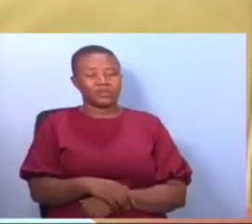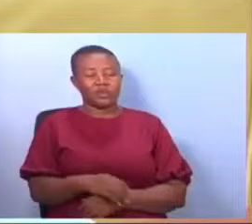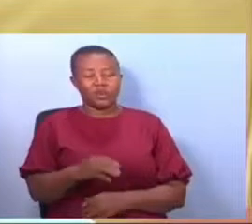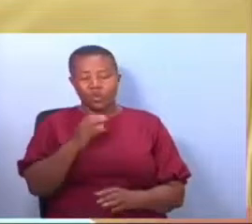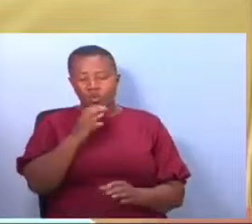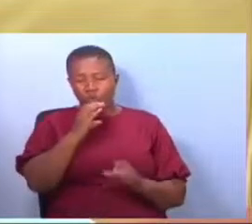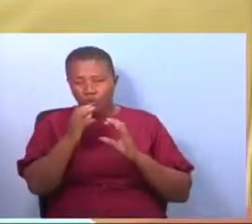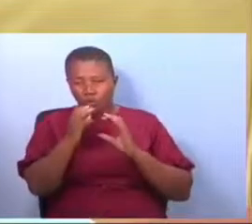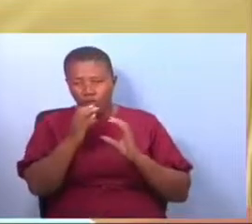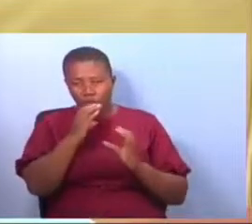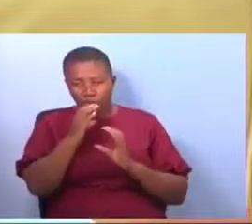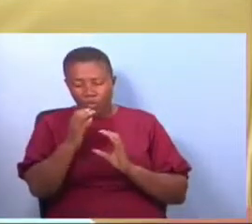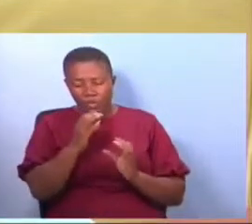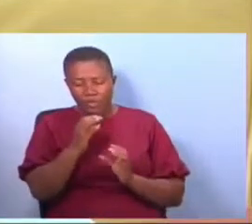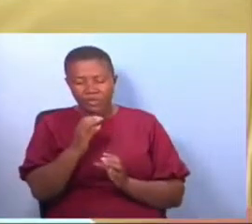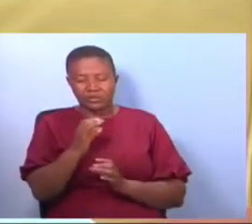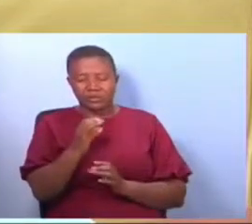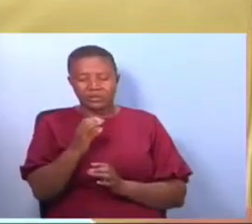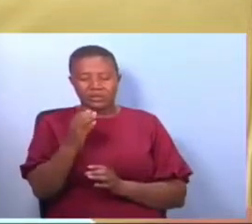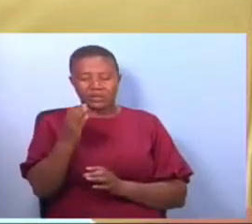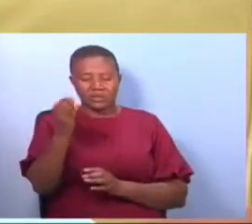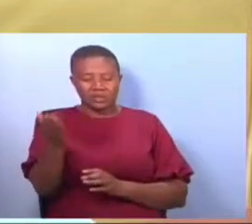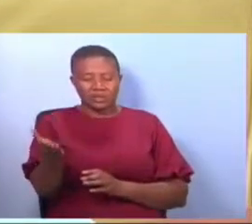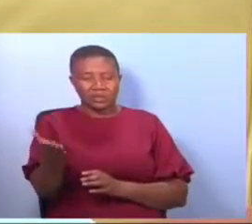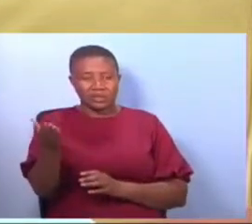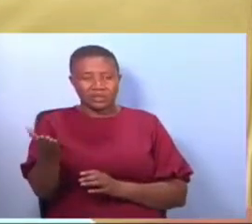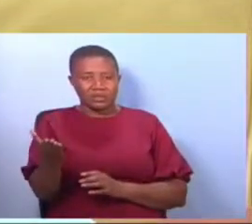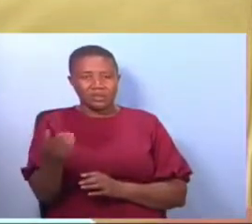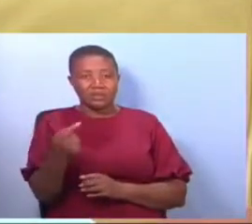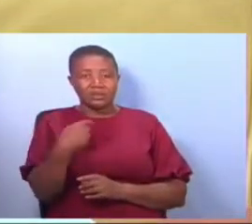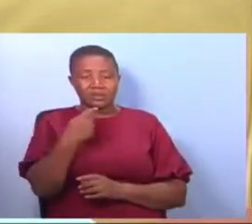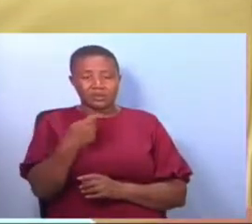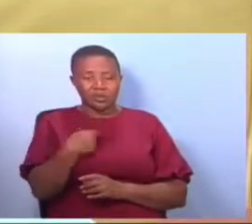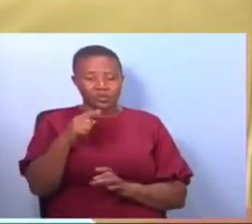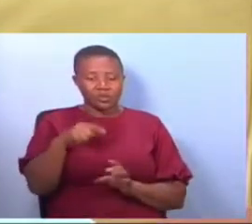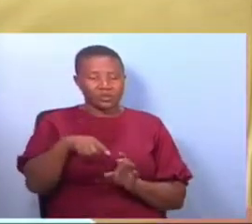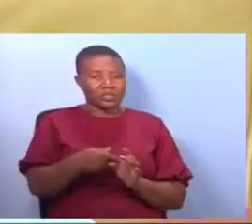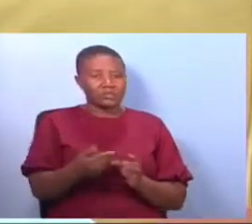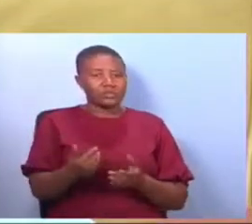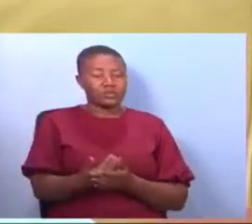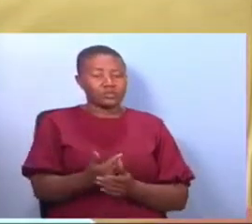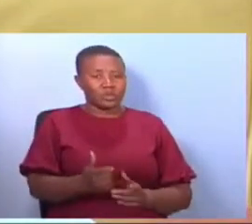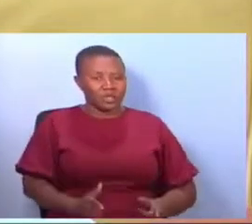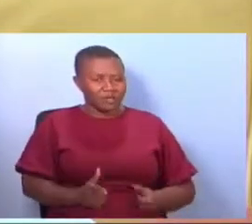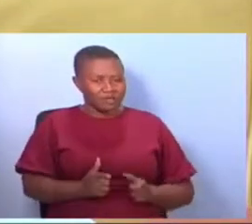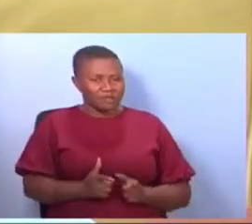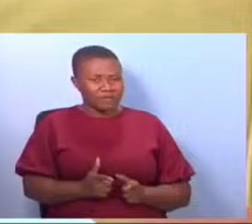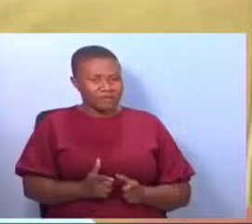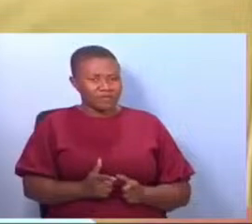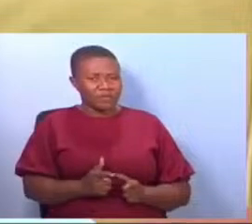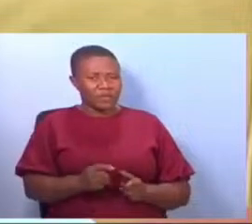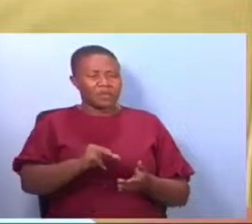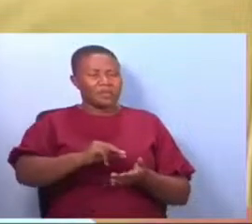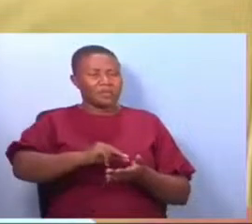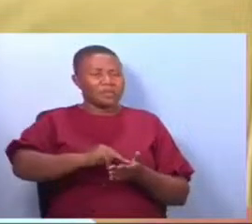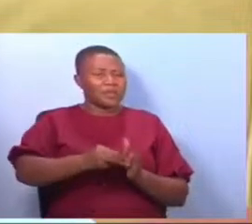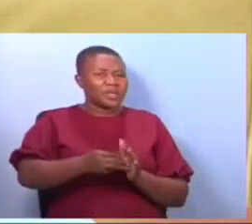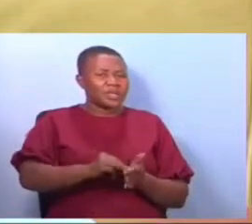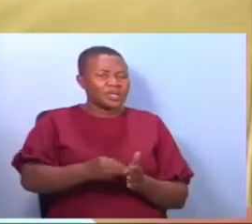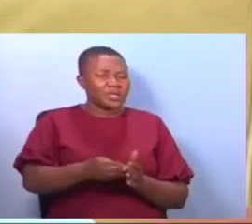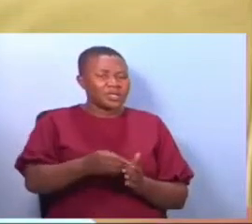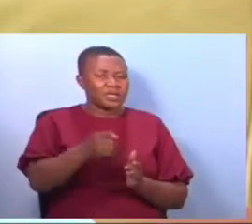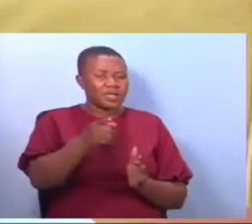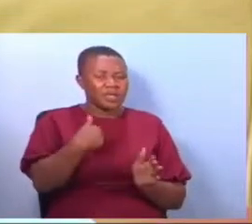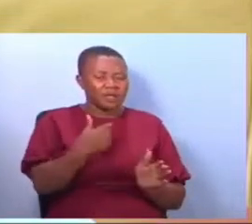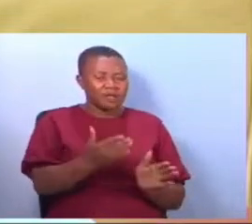conversation, he indicated that he will be starting a new life, meaning he had planned his